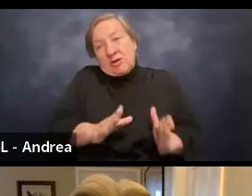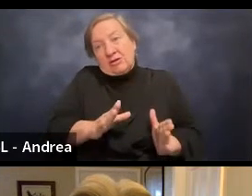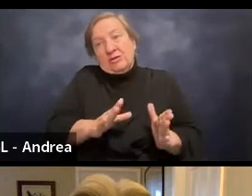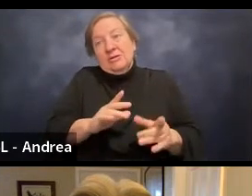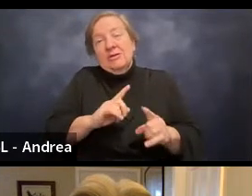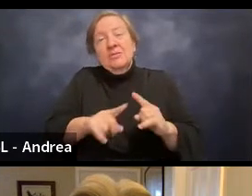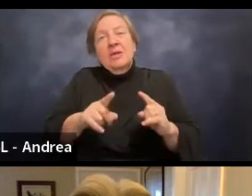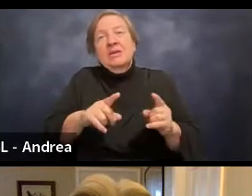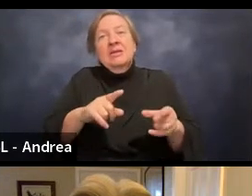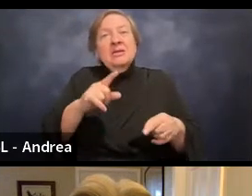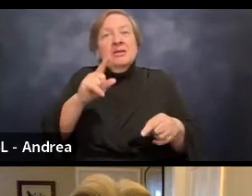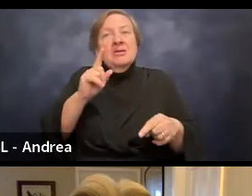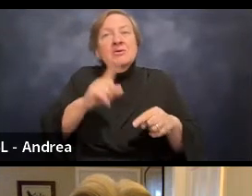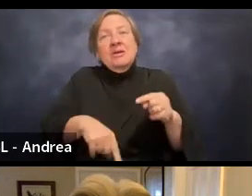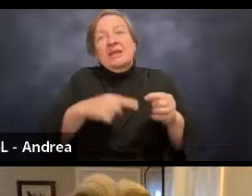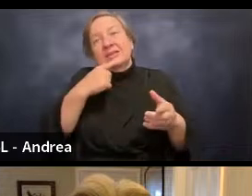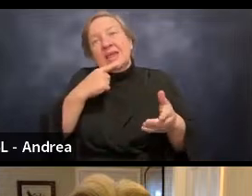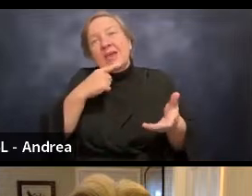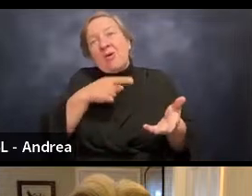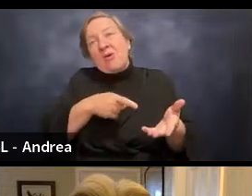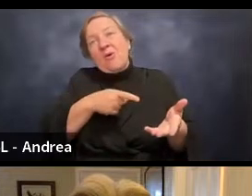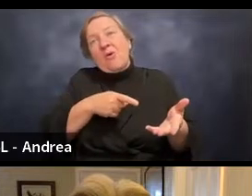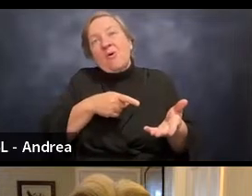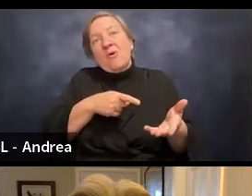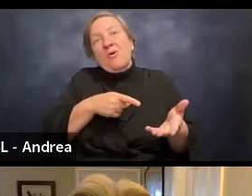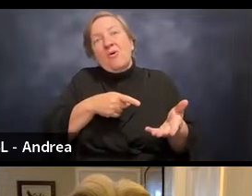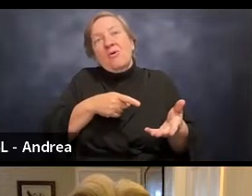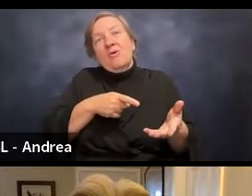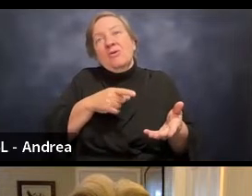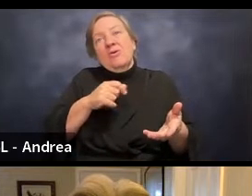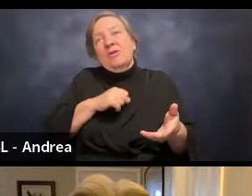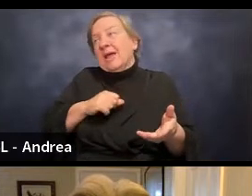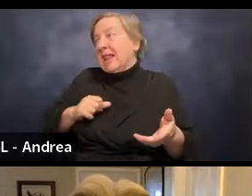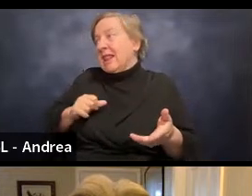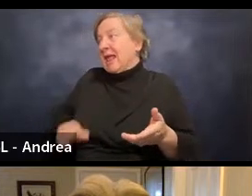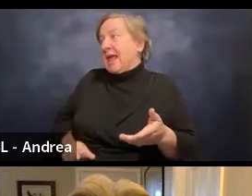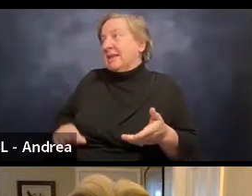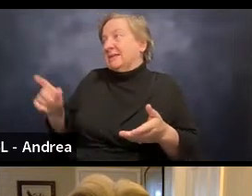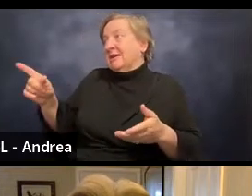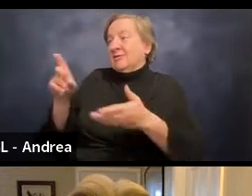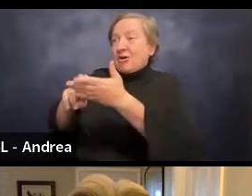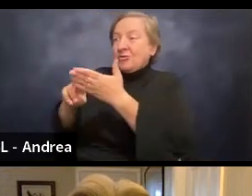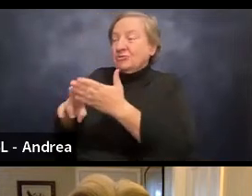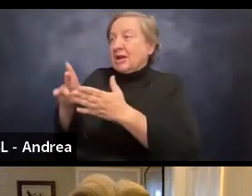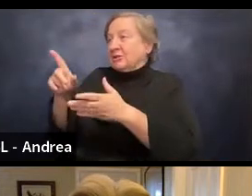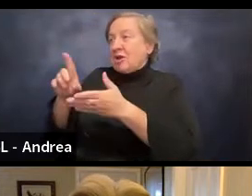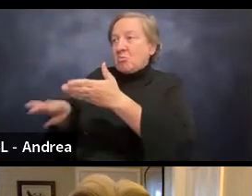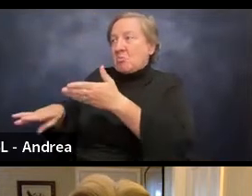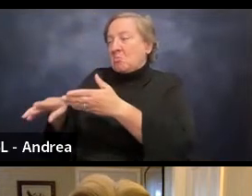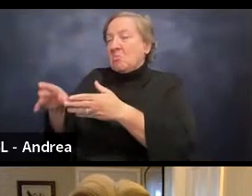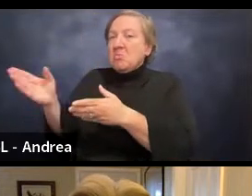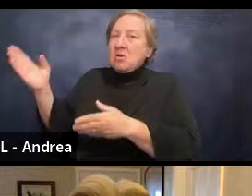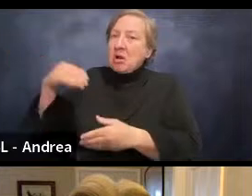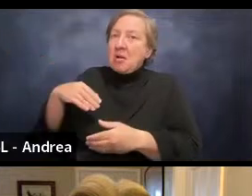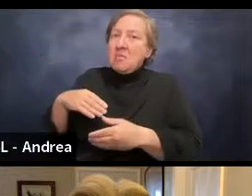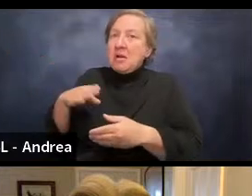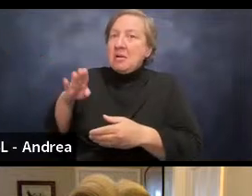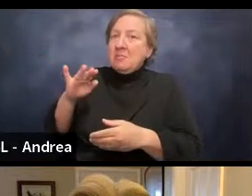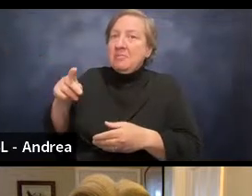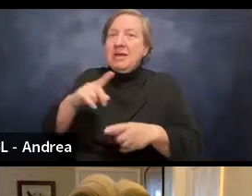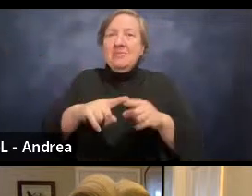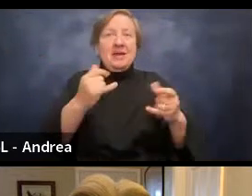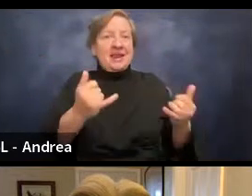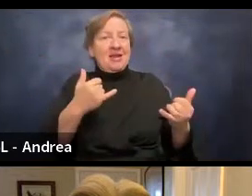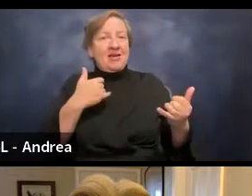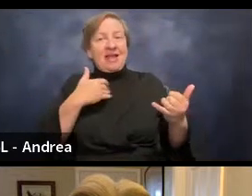but you can't then say, gee, you're a contractor from Atlanta, you're excluded, you know, come on and bid. But now I've got this nice pool